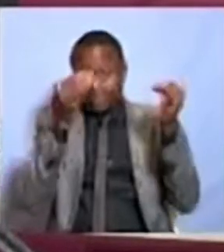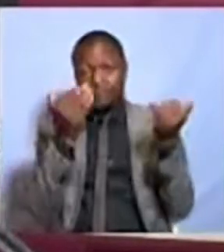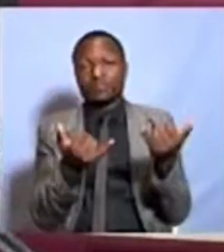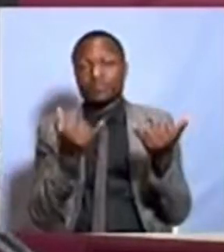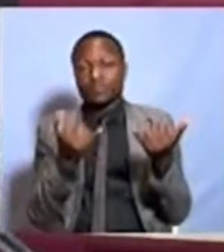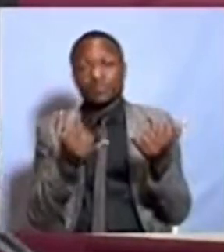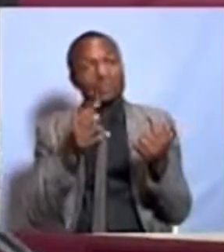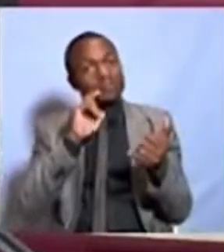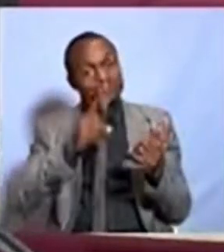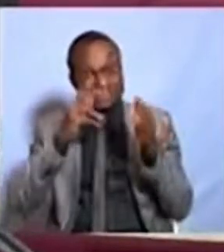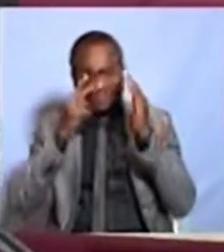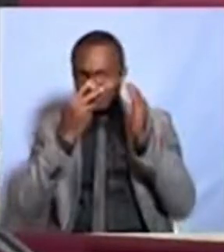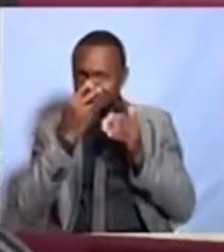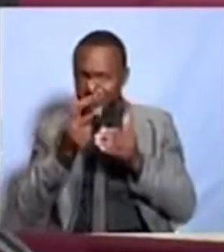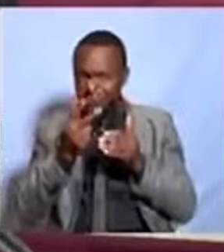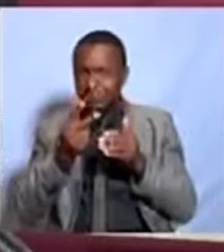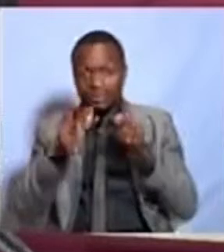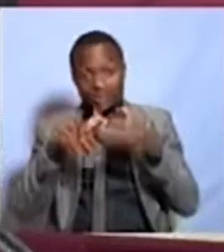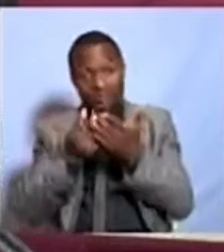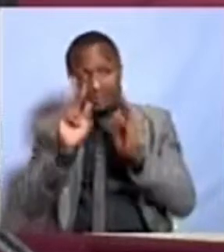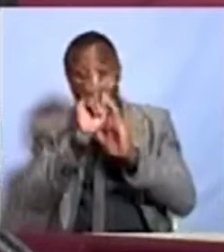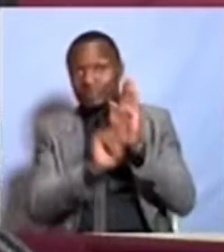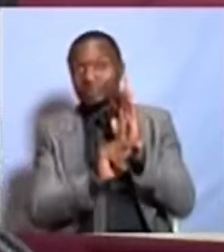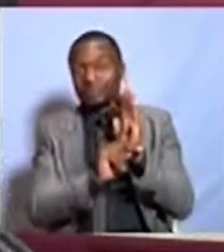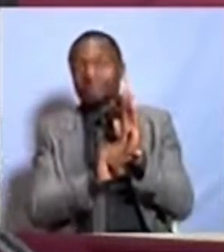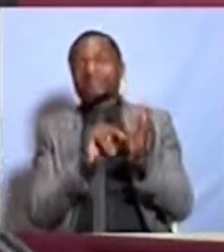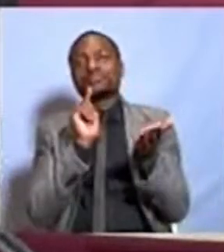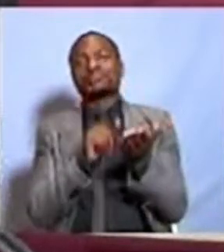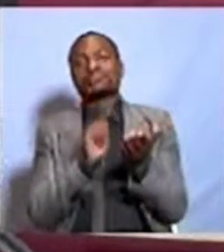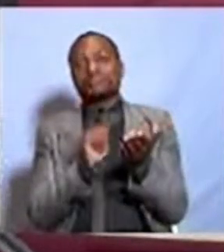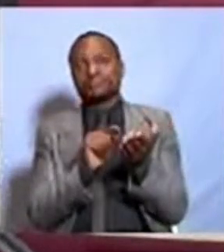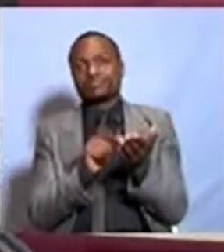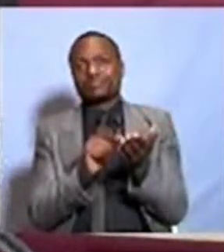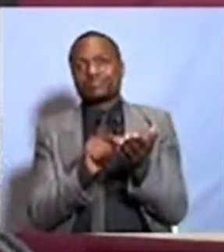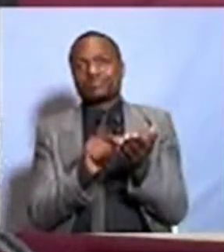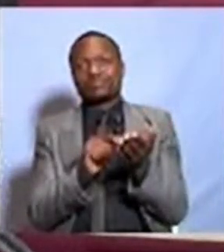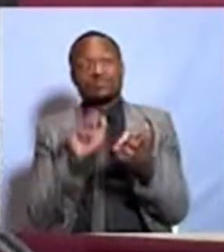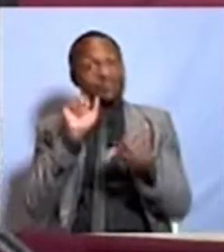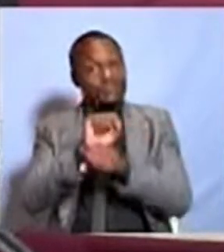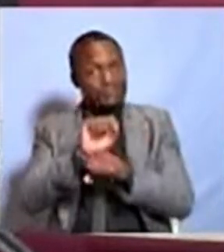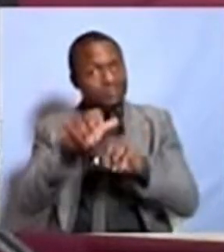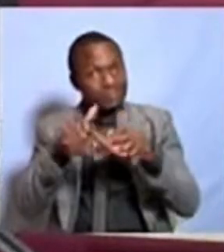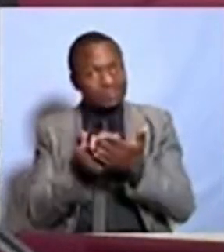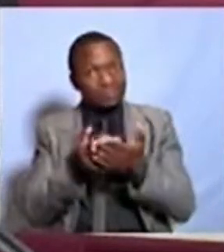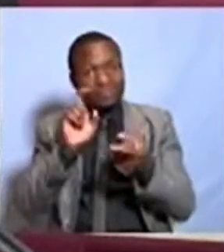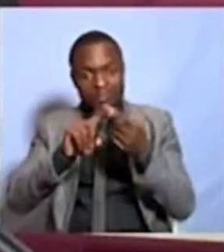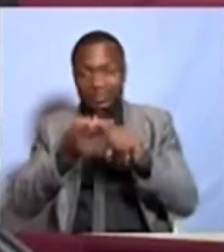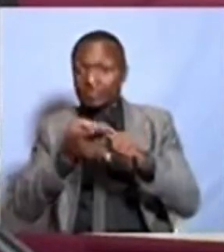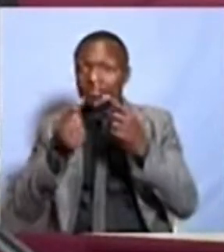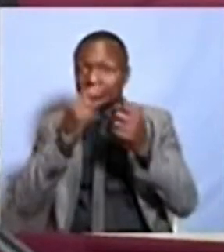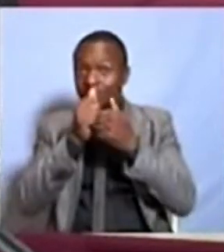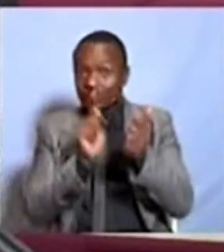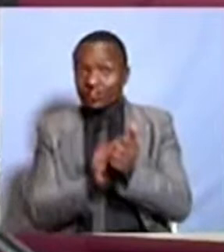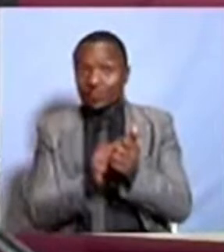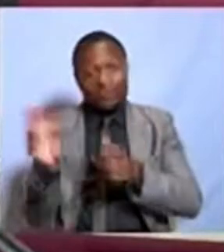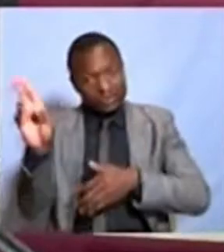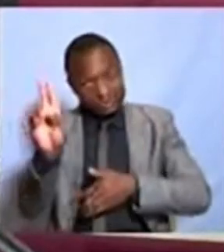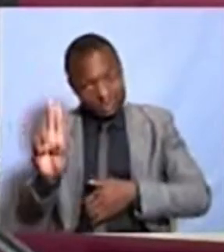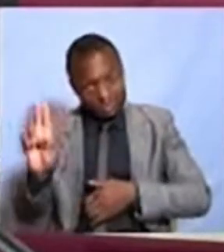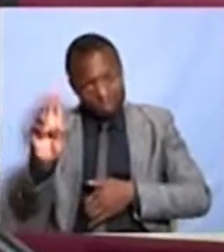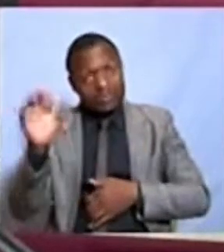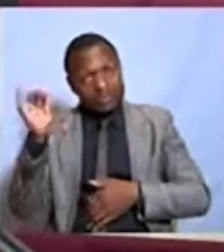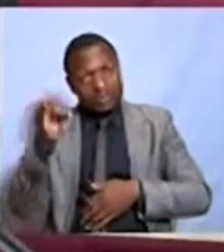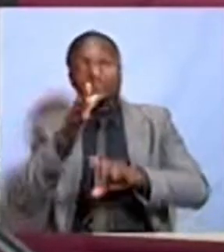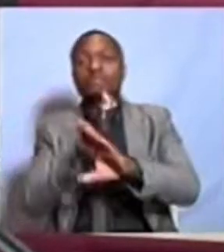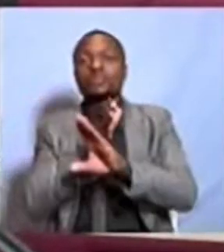to look at how our policy framework is being framed. And my colleague also spoke to enforcement. Yes,